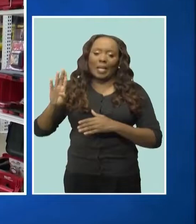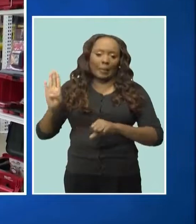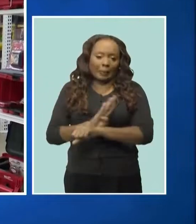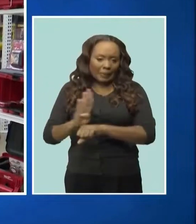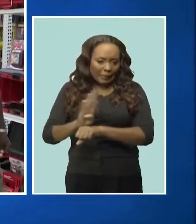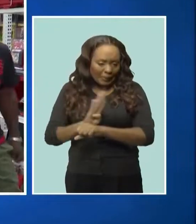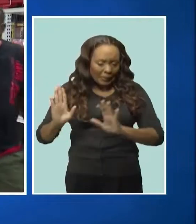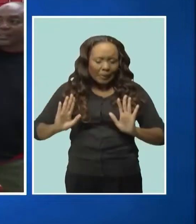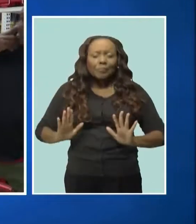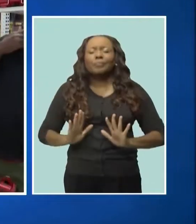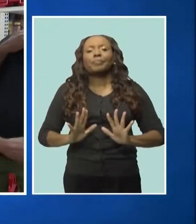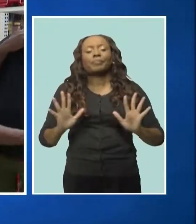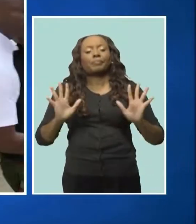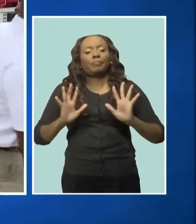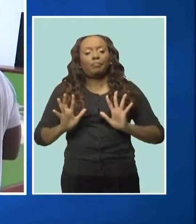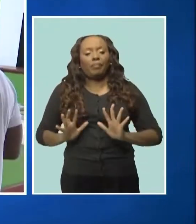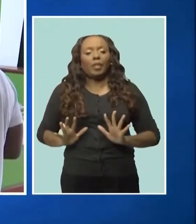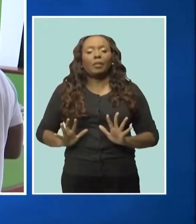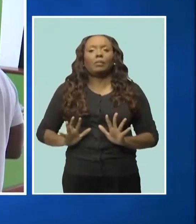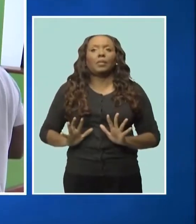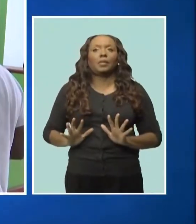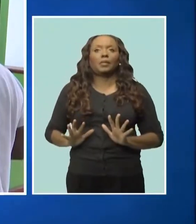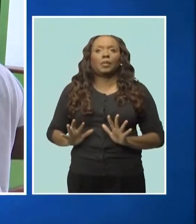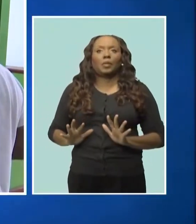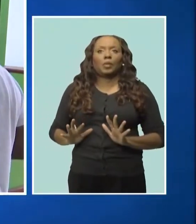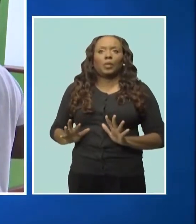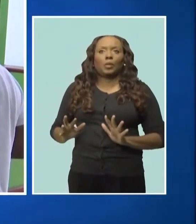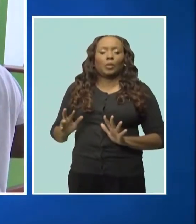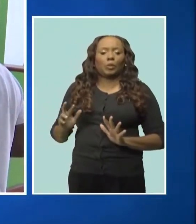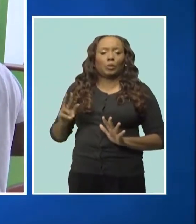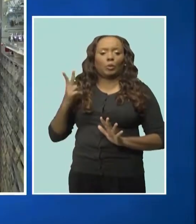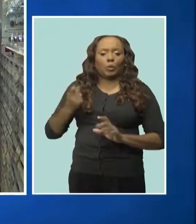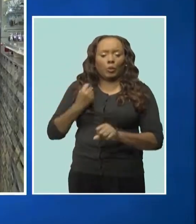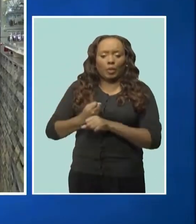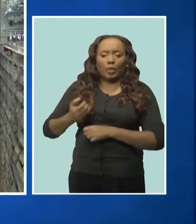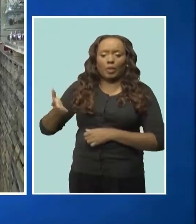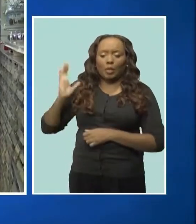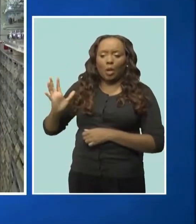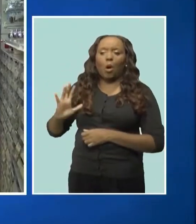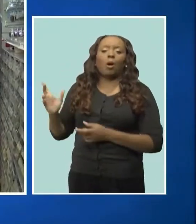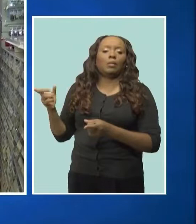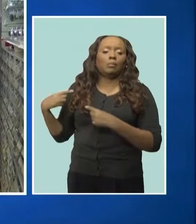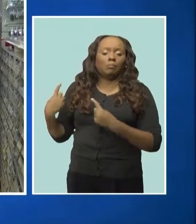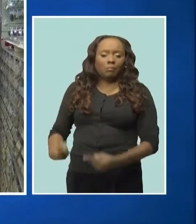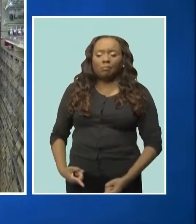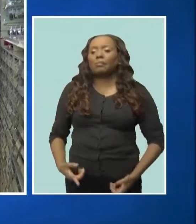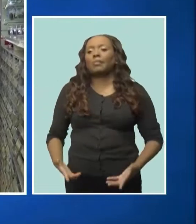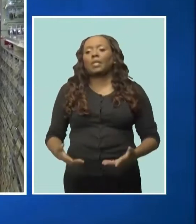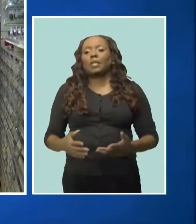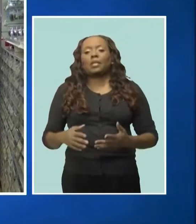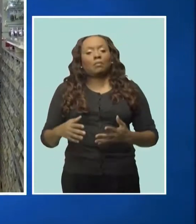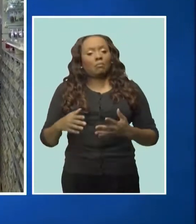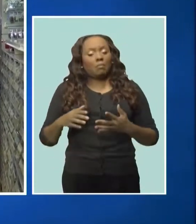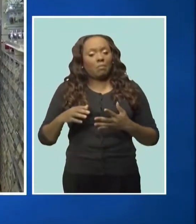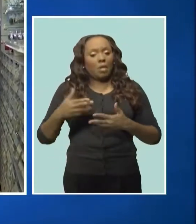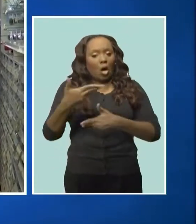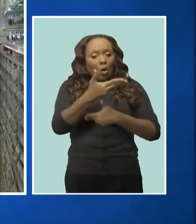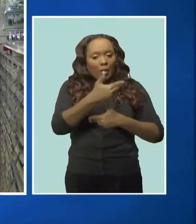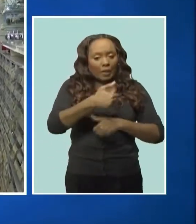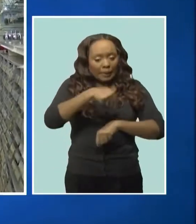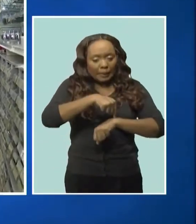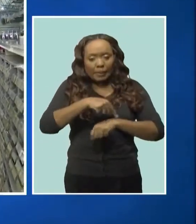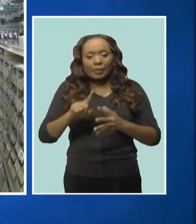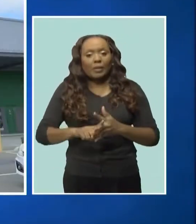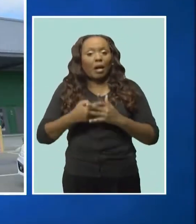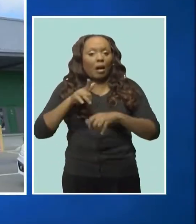says due to events over the last 2 years, they're treating May as the start of the season for the purpose of